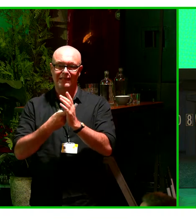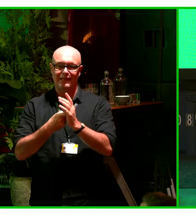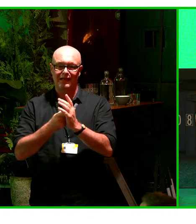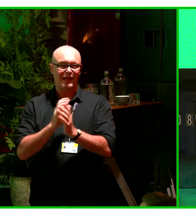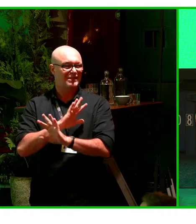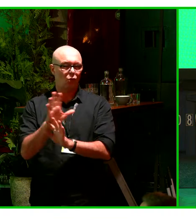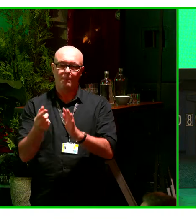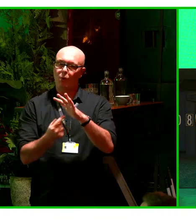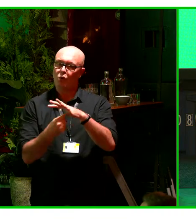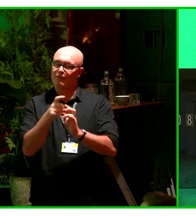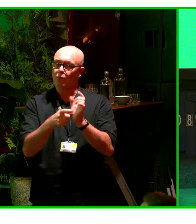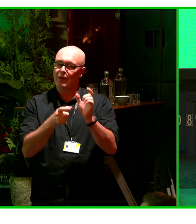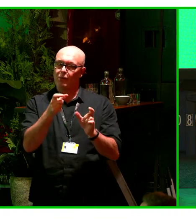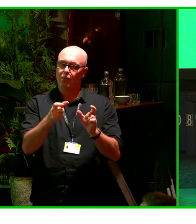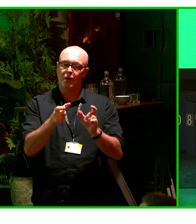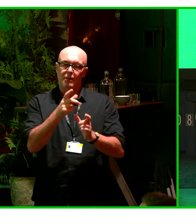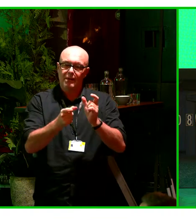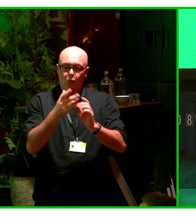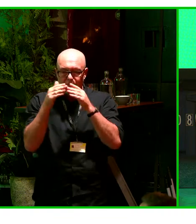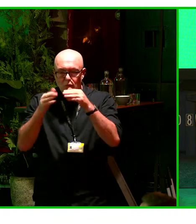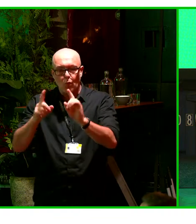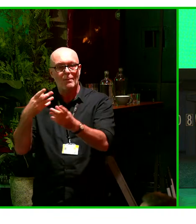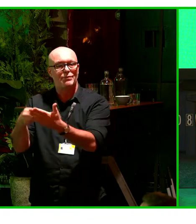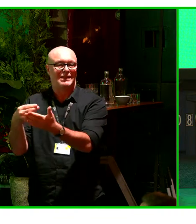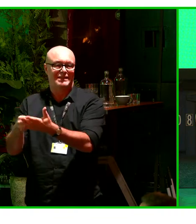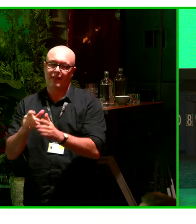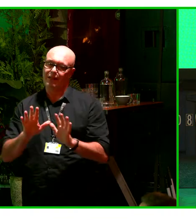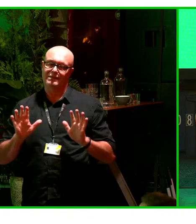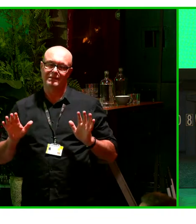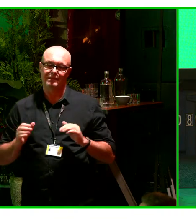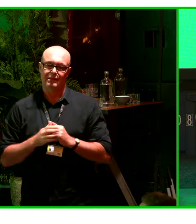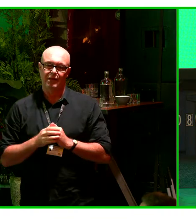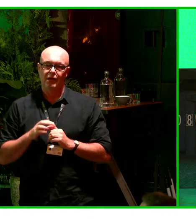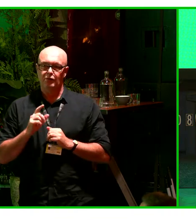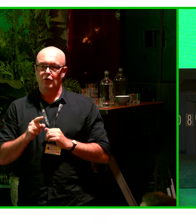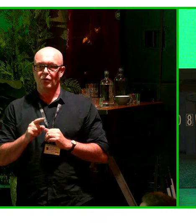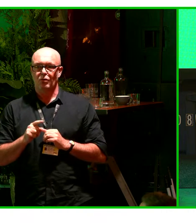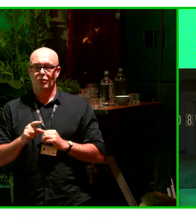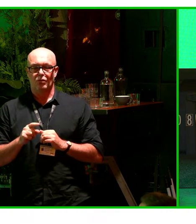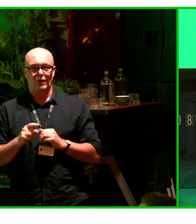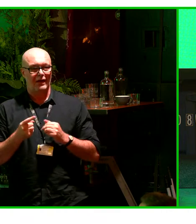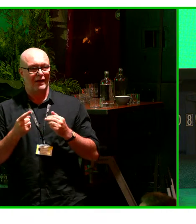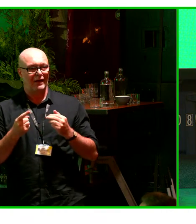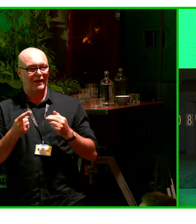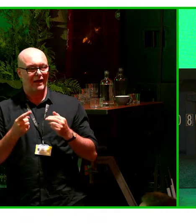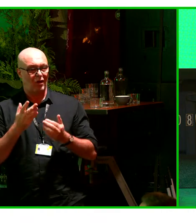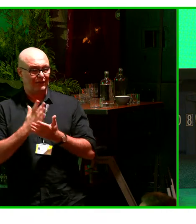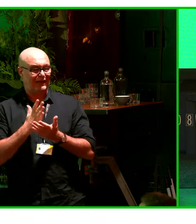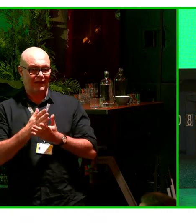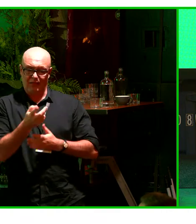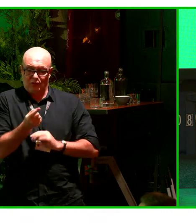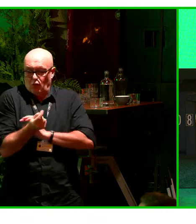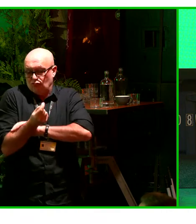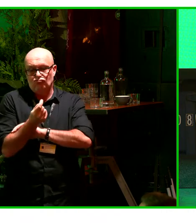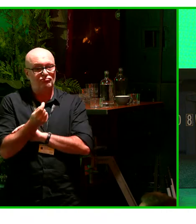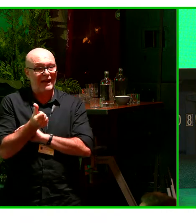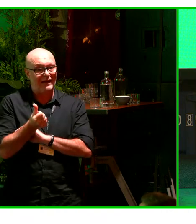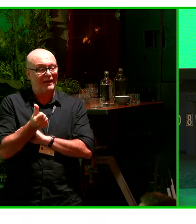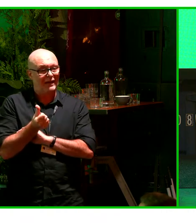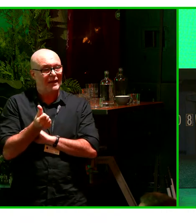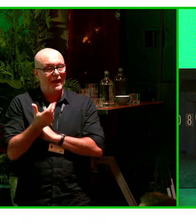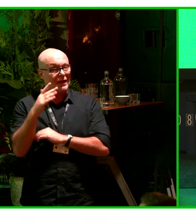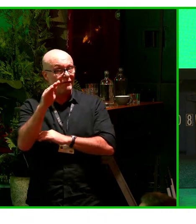It was still price. So, you know, we're at the inception about this. It will be a